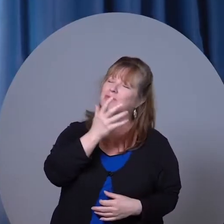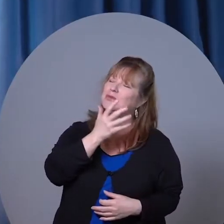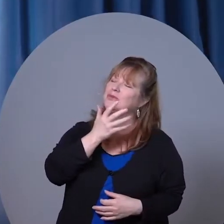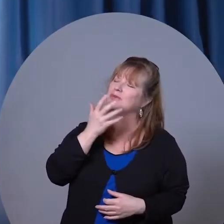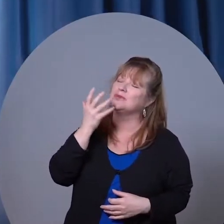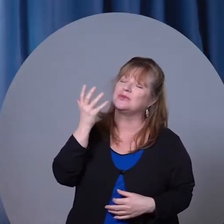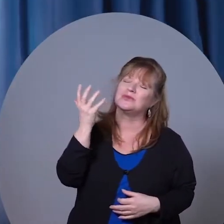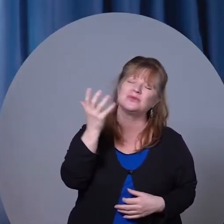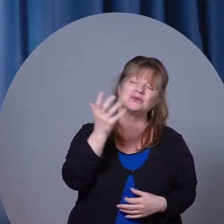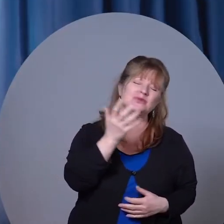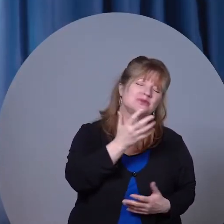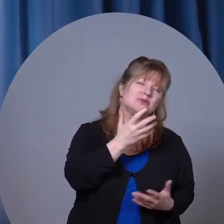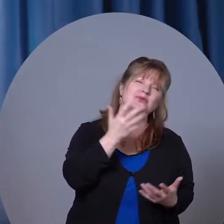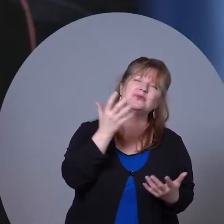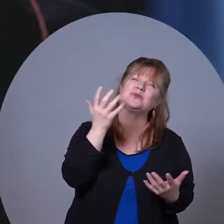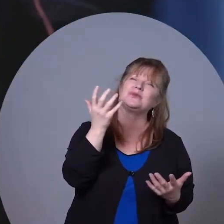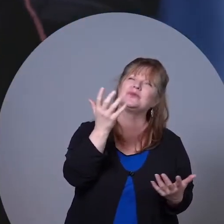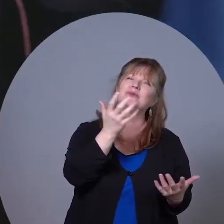Ooh,